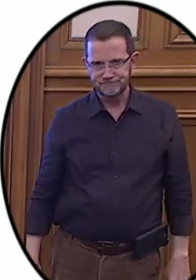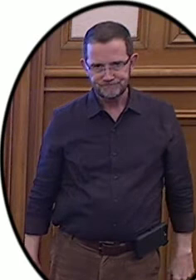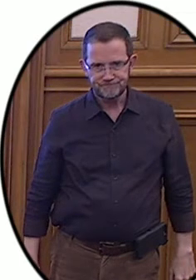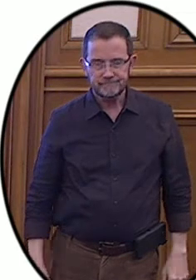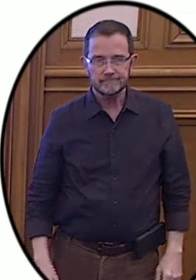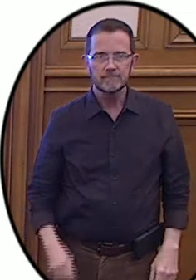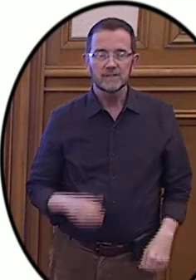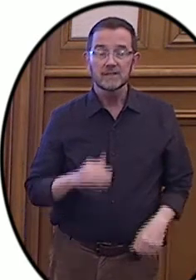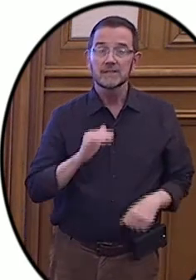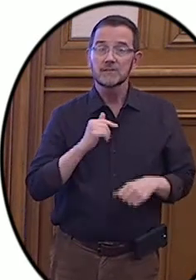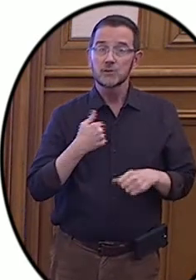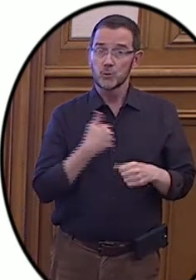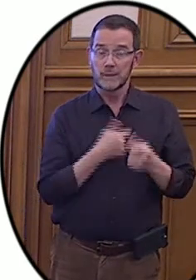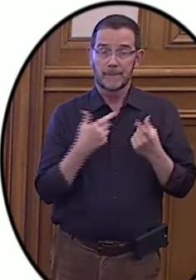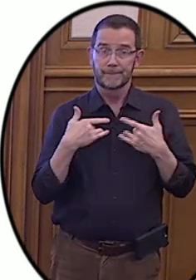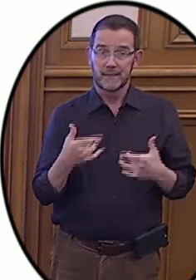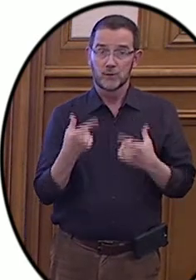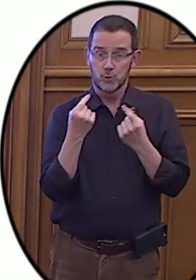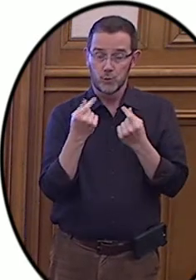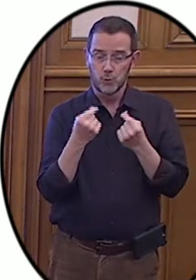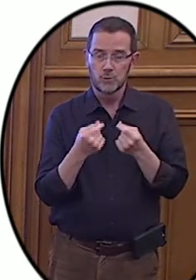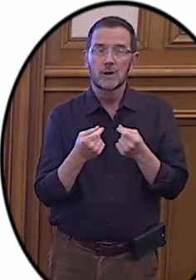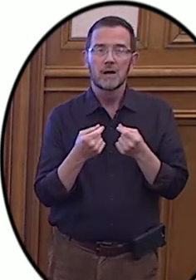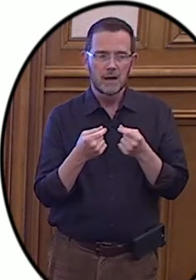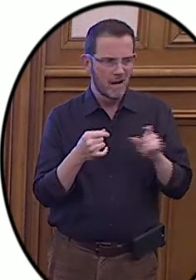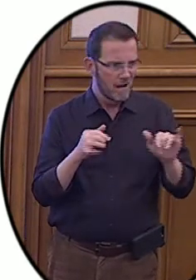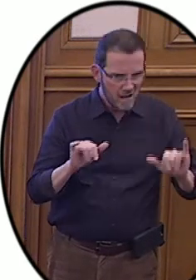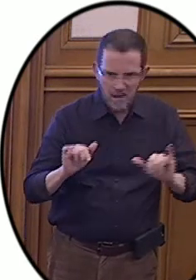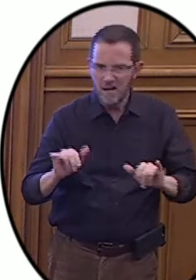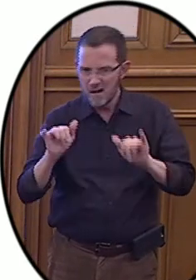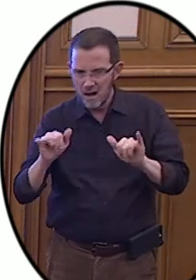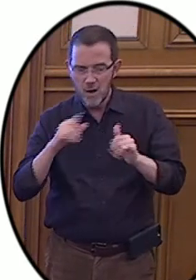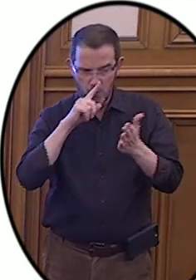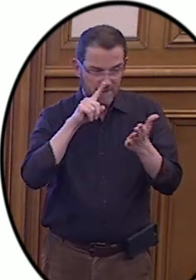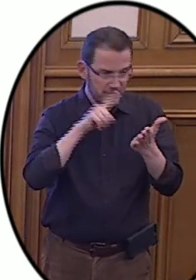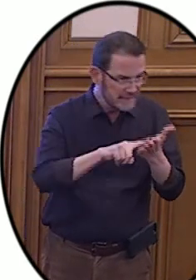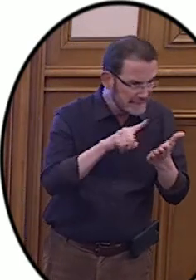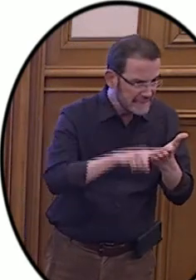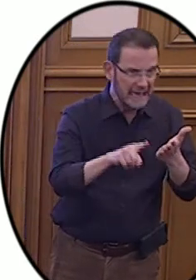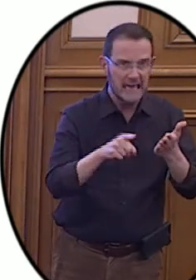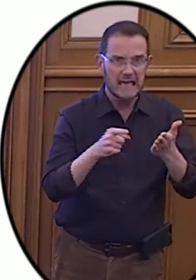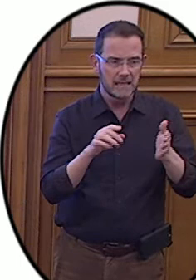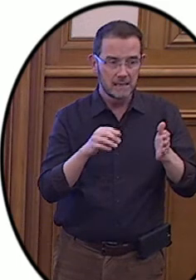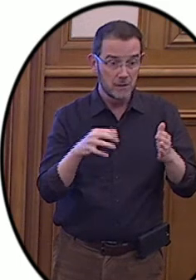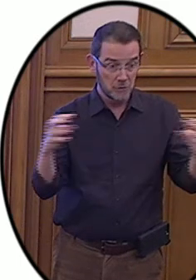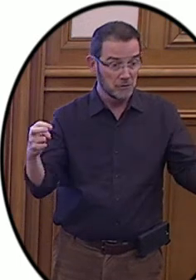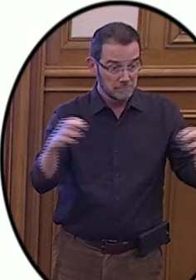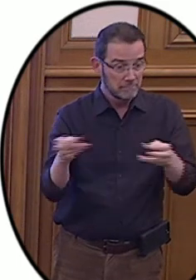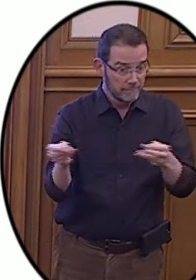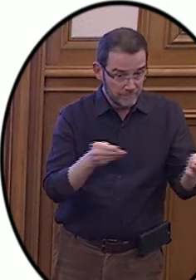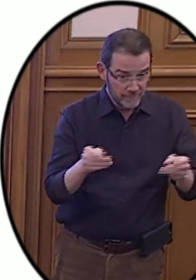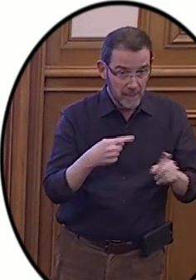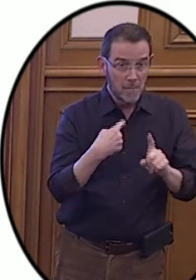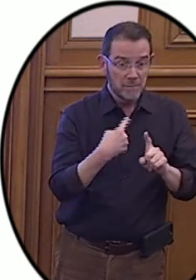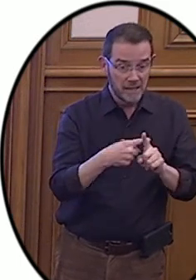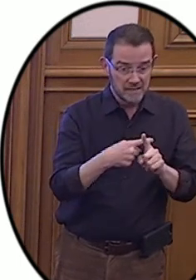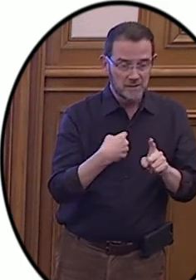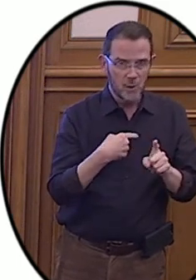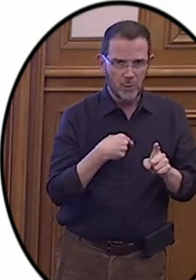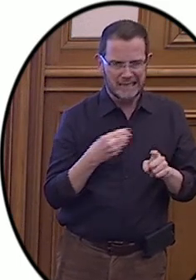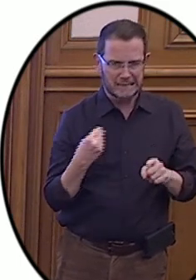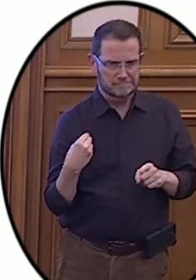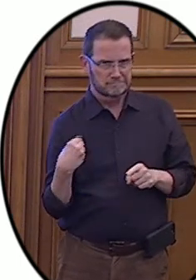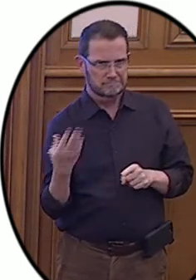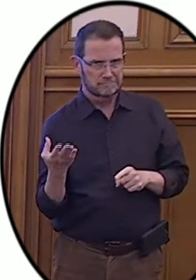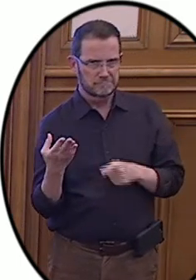our investigation and mediation while also advising people of other ways that they may want to enforce their